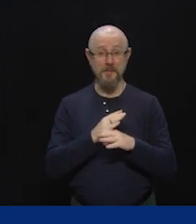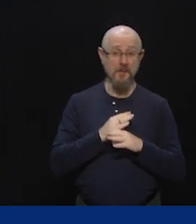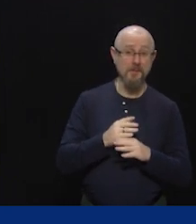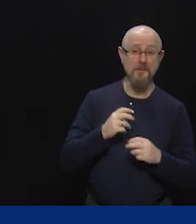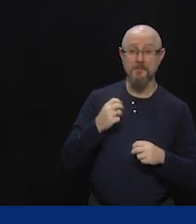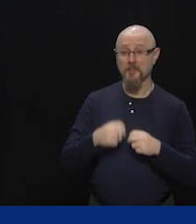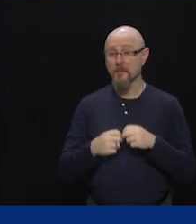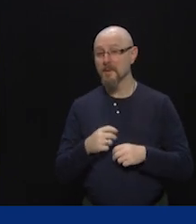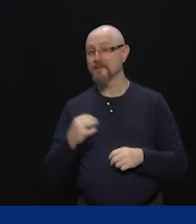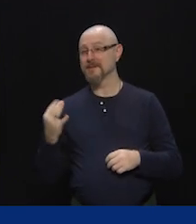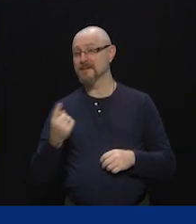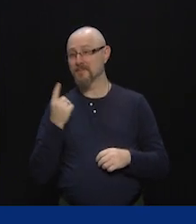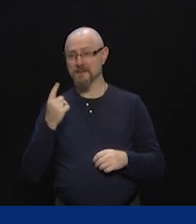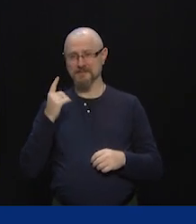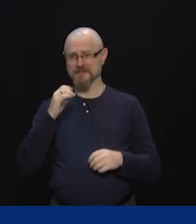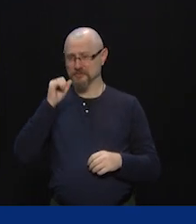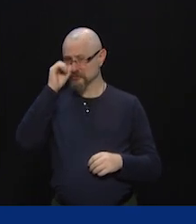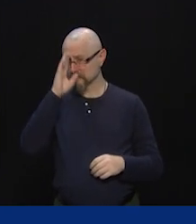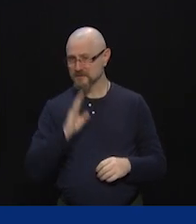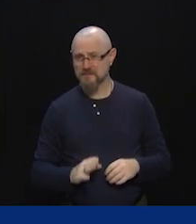cannot